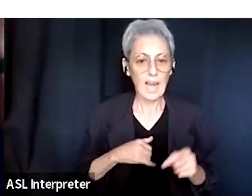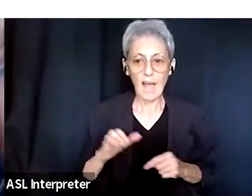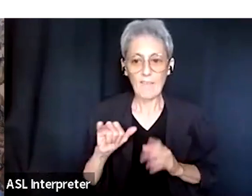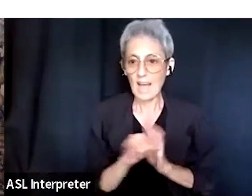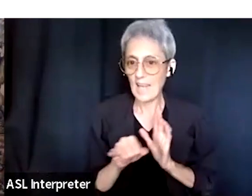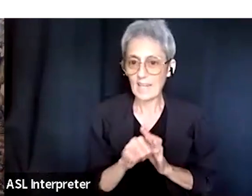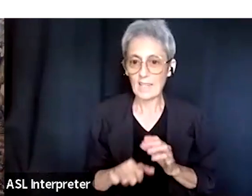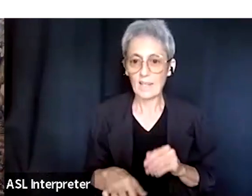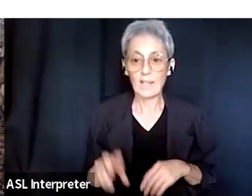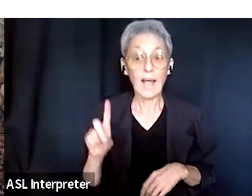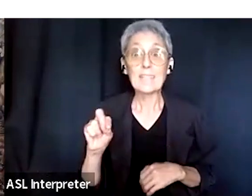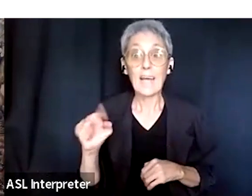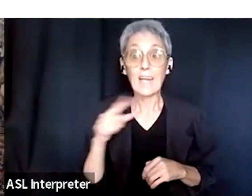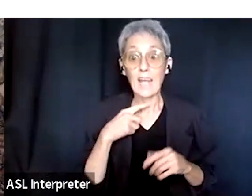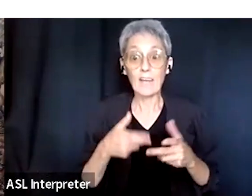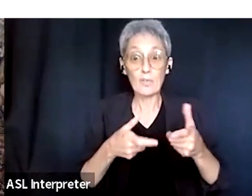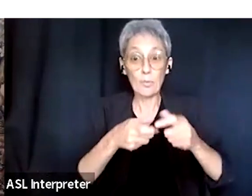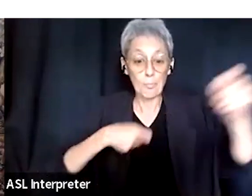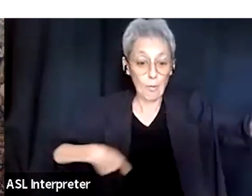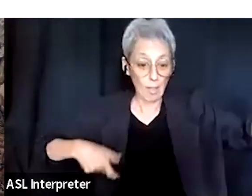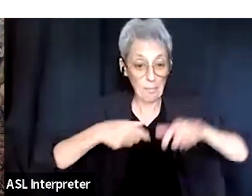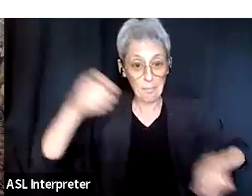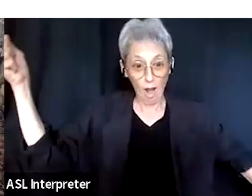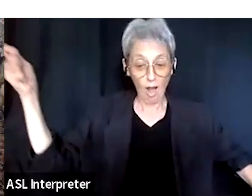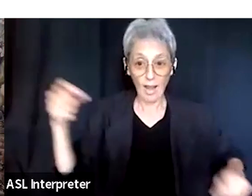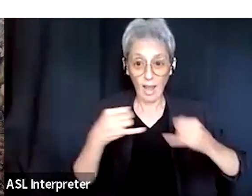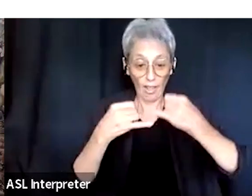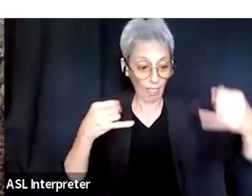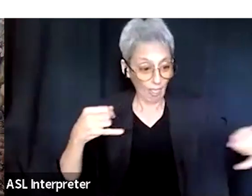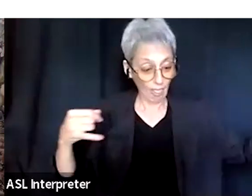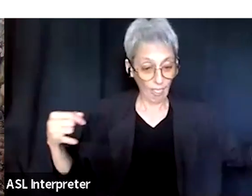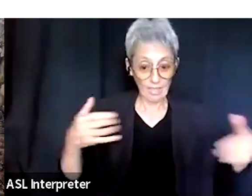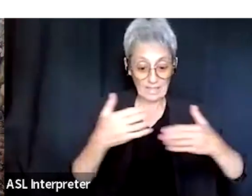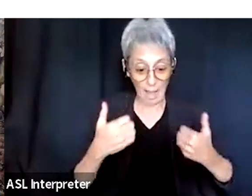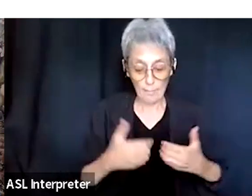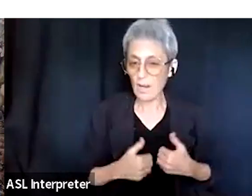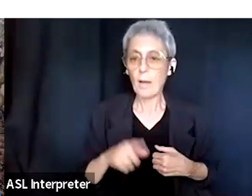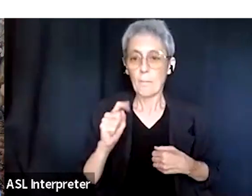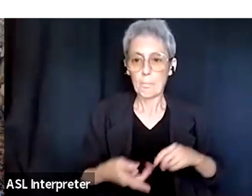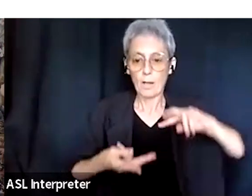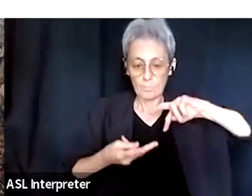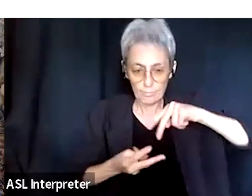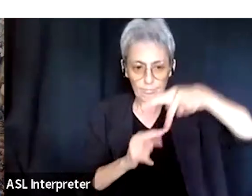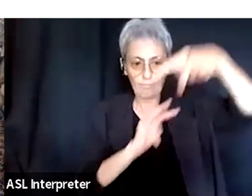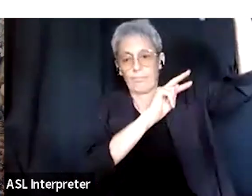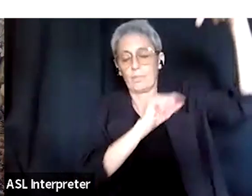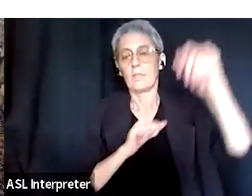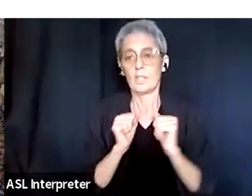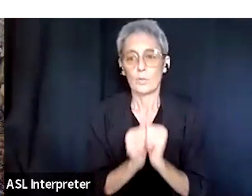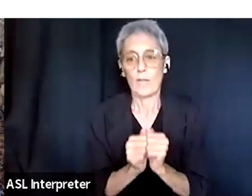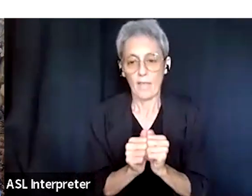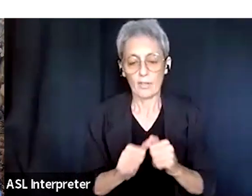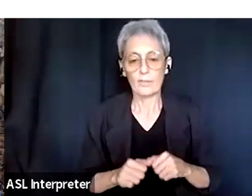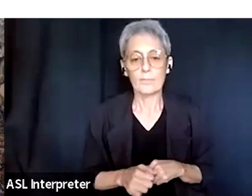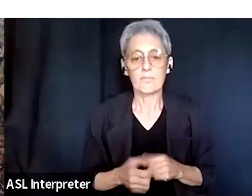do strands on their own. They have to come together in order for you to get identity, in order for